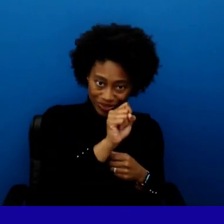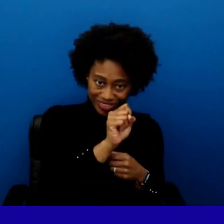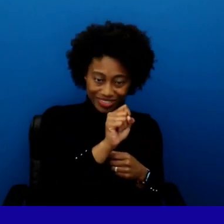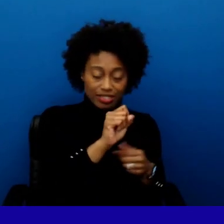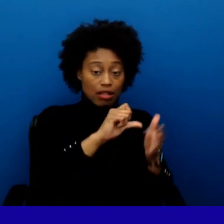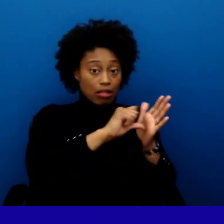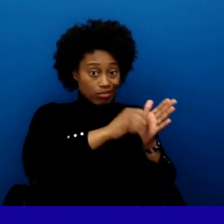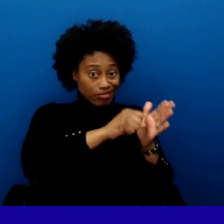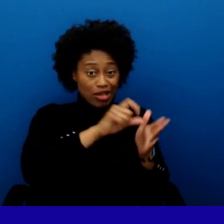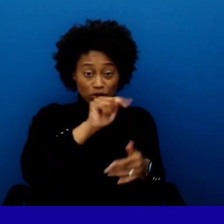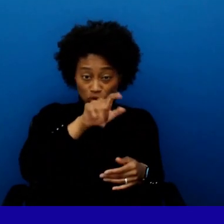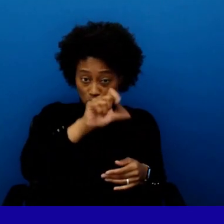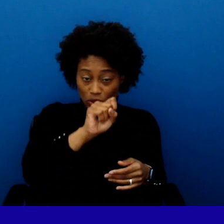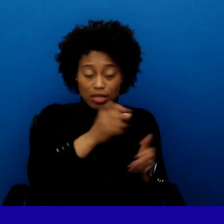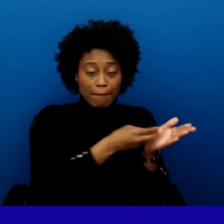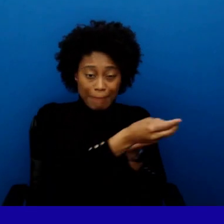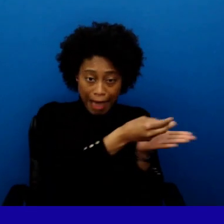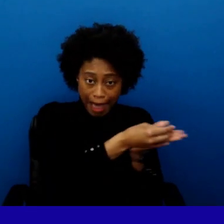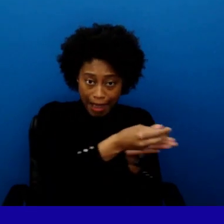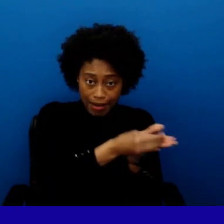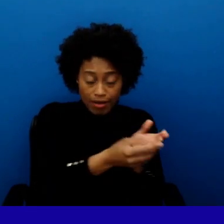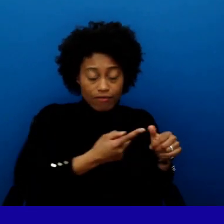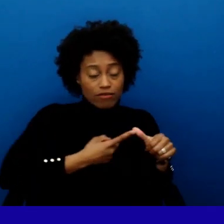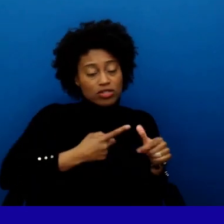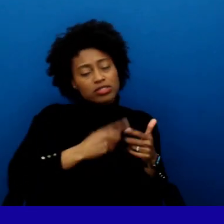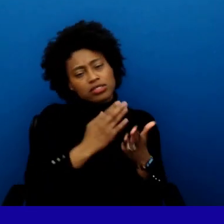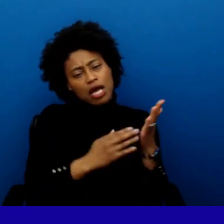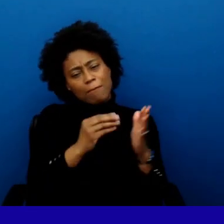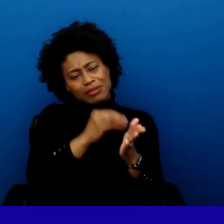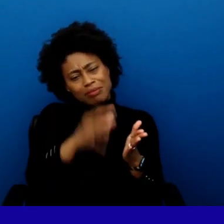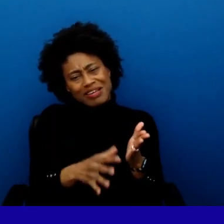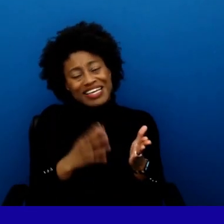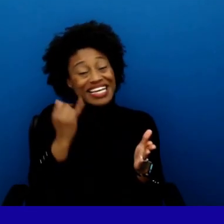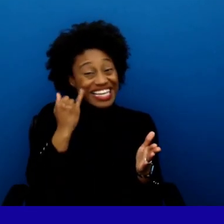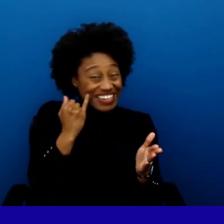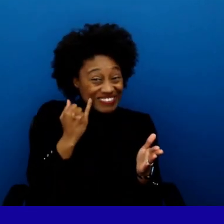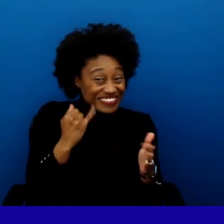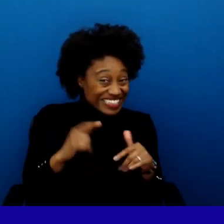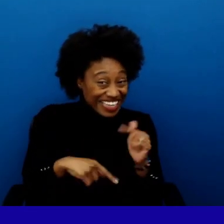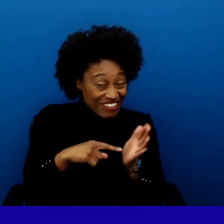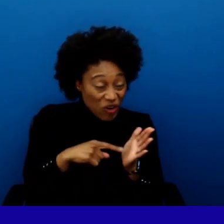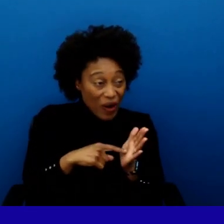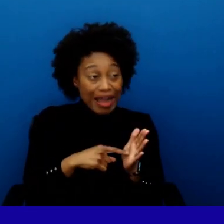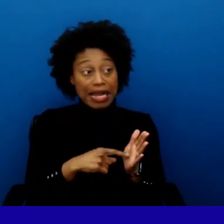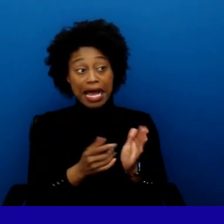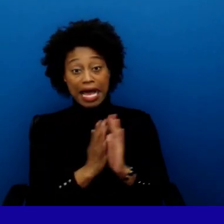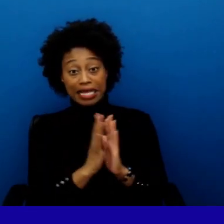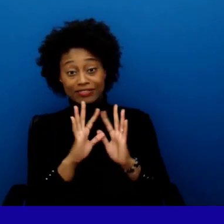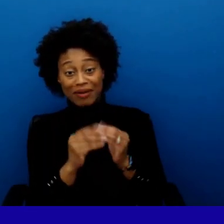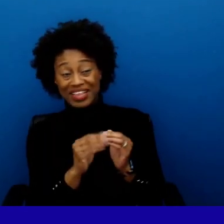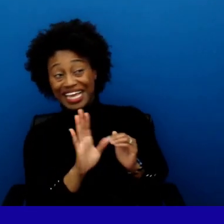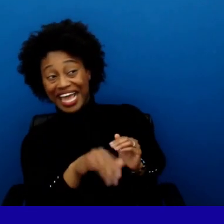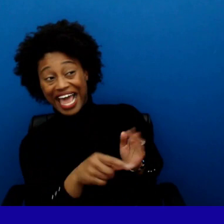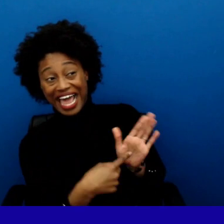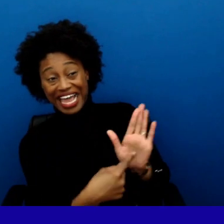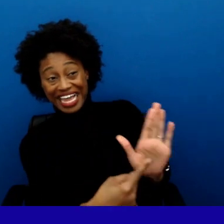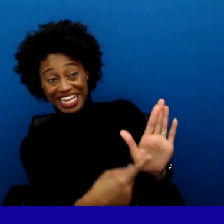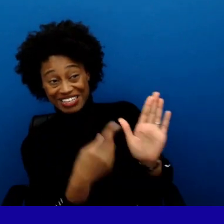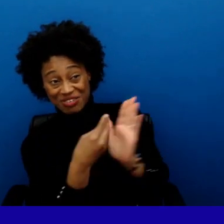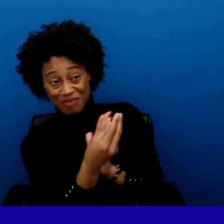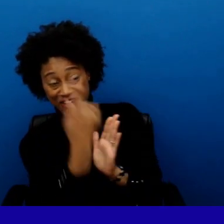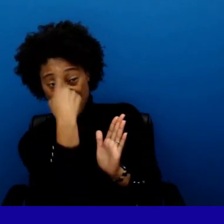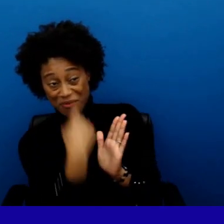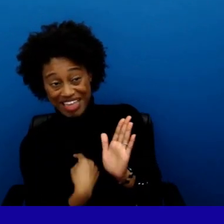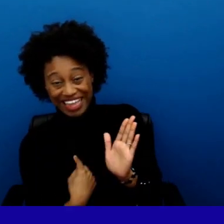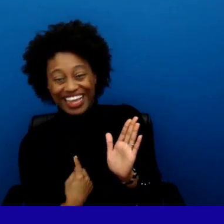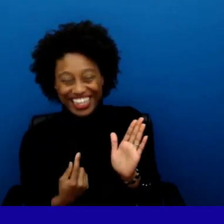that I recommend that you equip. Some of them are more expensive, and those are things like you ask your family, like, here's my wish list. Here you go. Right. Um,